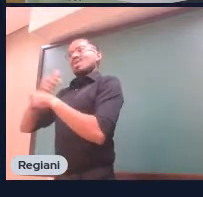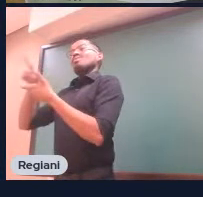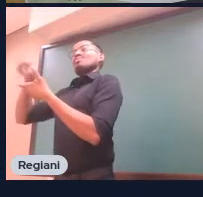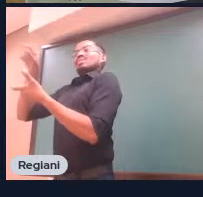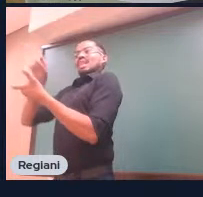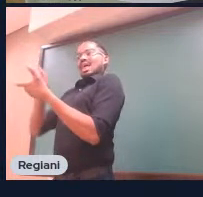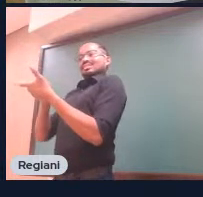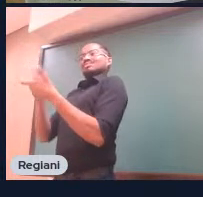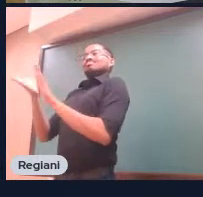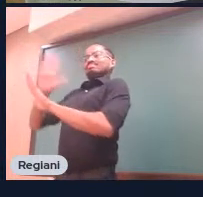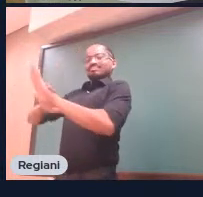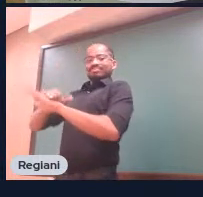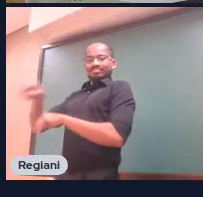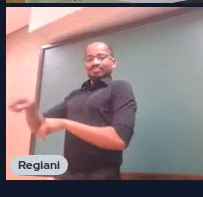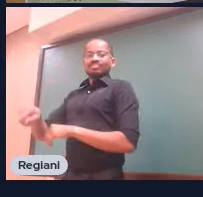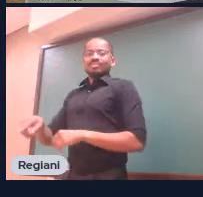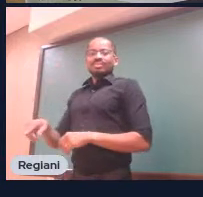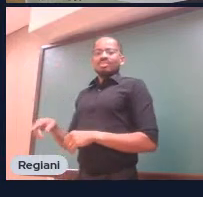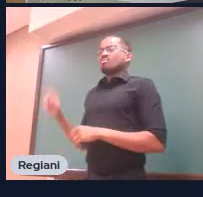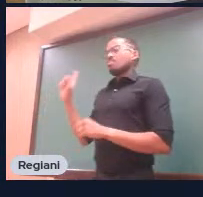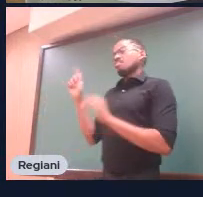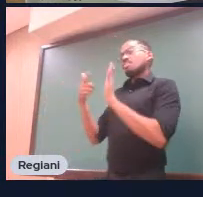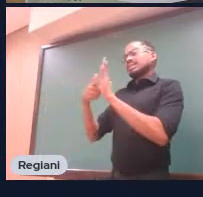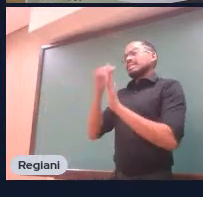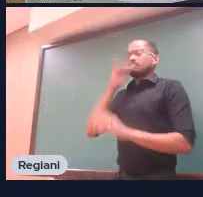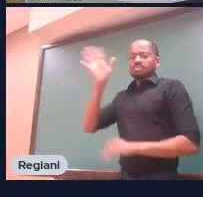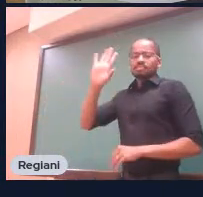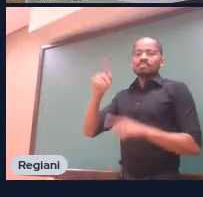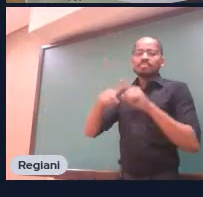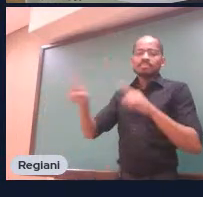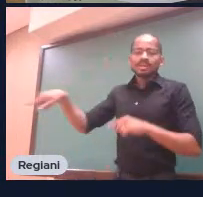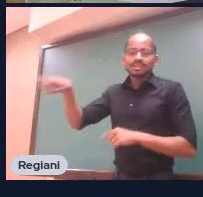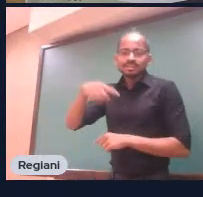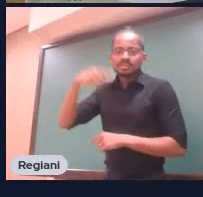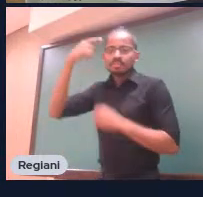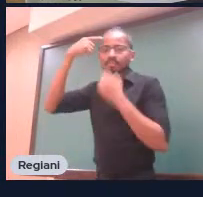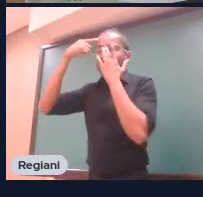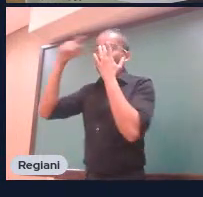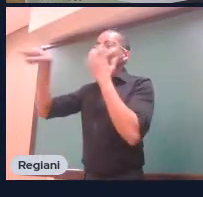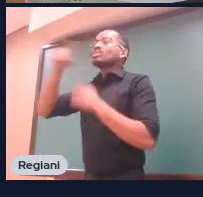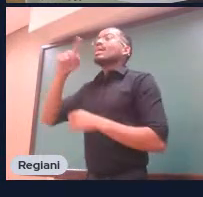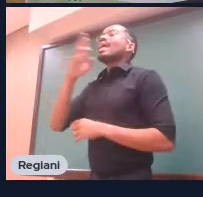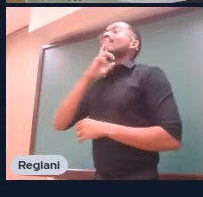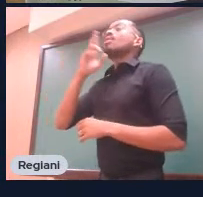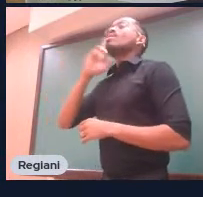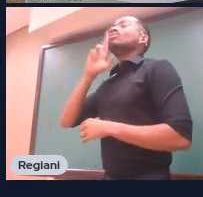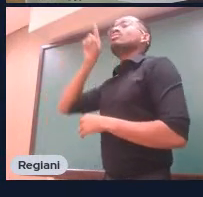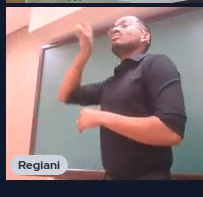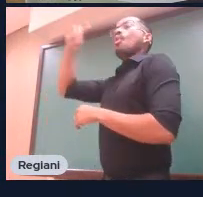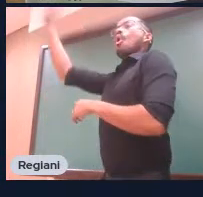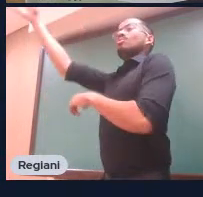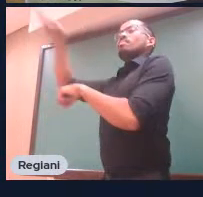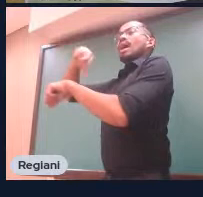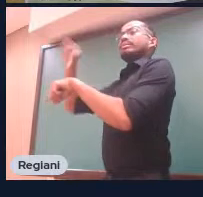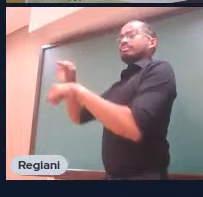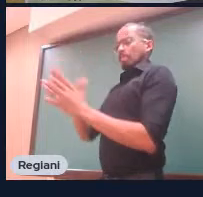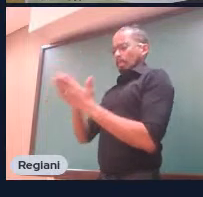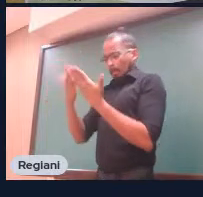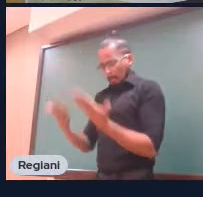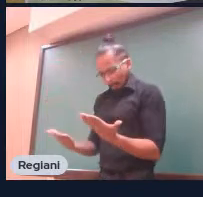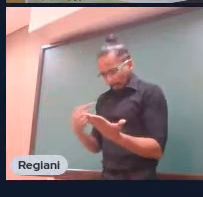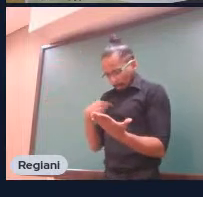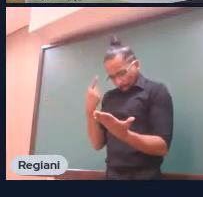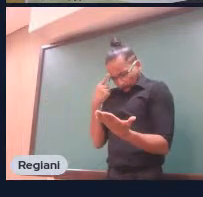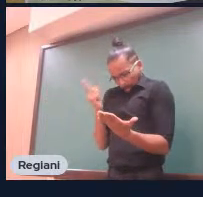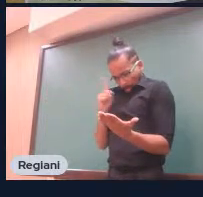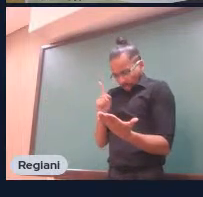skip that one root example, but imagine you're in a restaurant in Mumbai. All you do is point your camera to the dishes you're about to